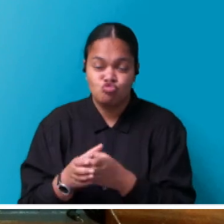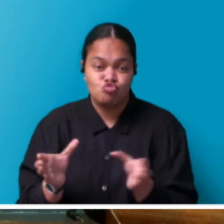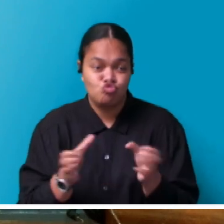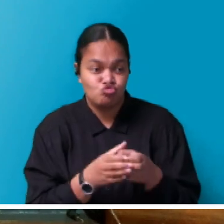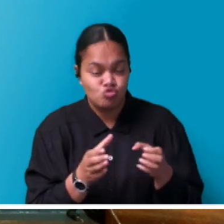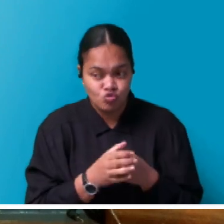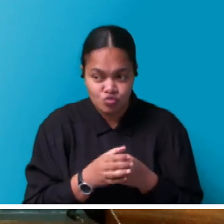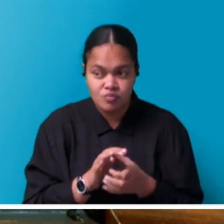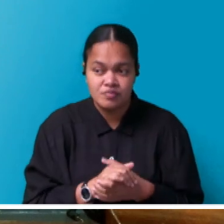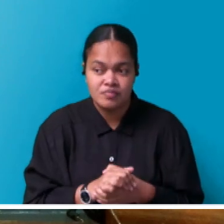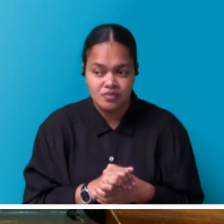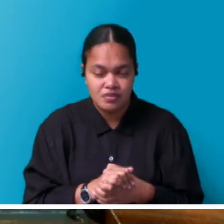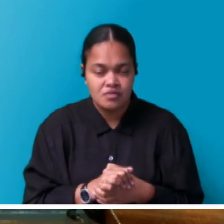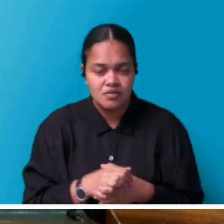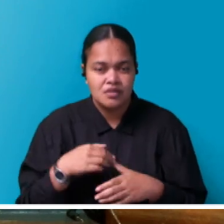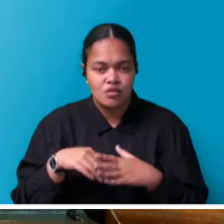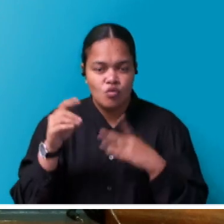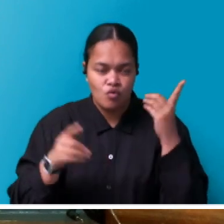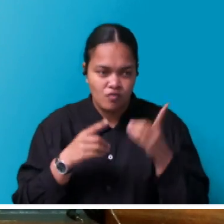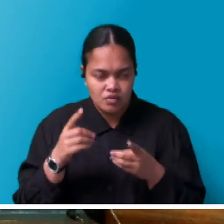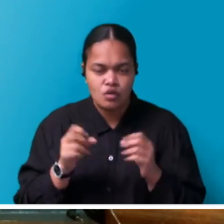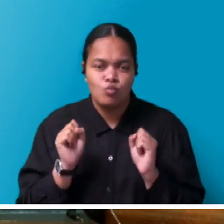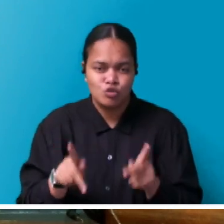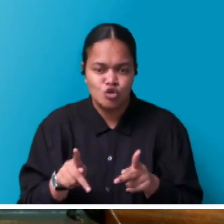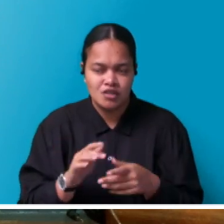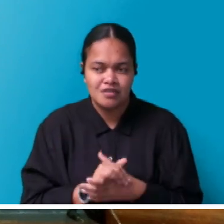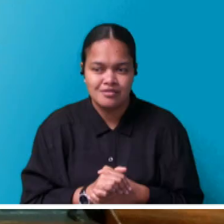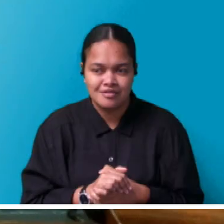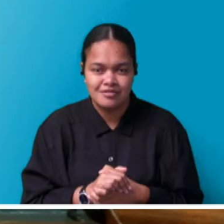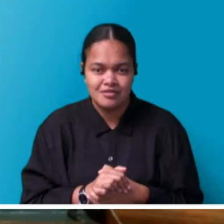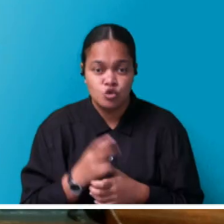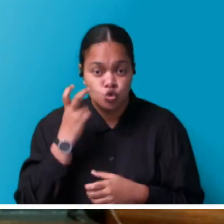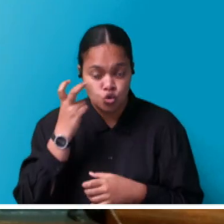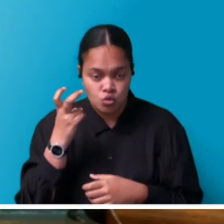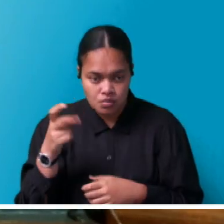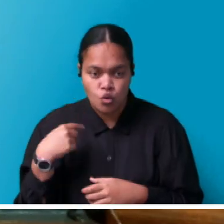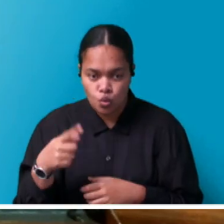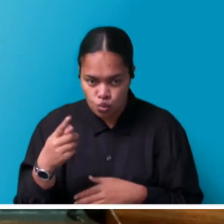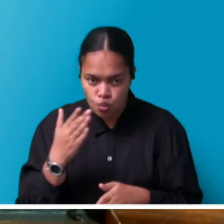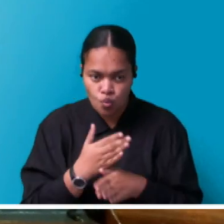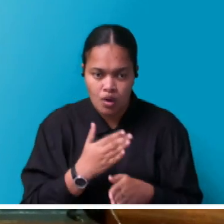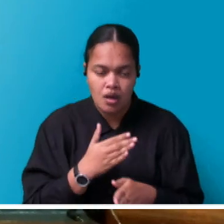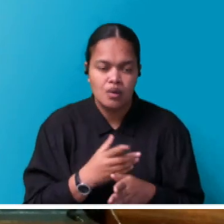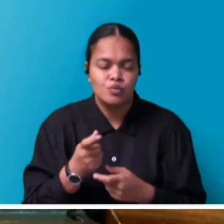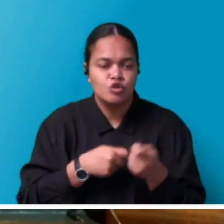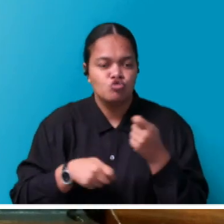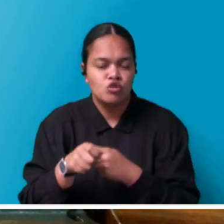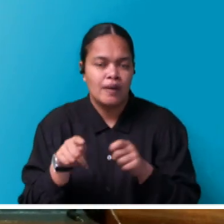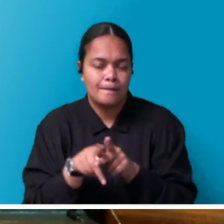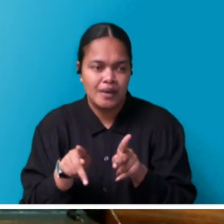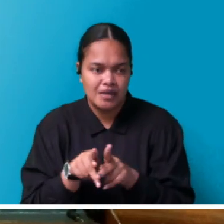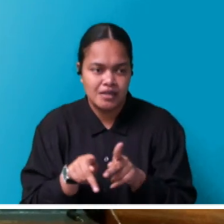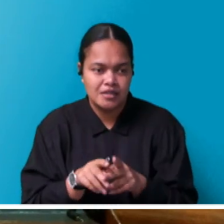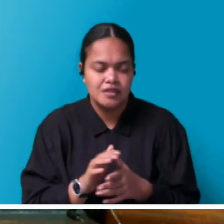meetings, incentives, exhibitions, and conferences, opportunities. Tourism Fiji continues to work with a number of trade partners who do guests